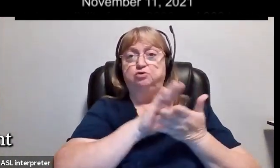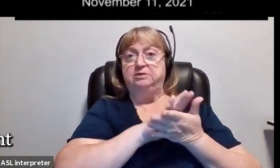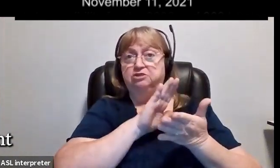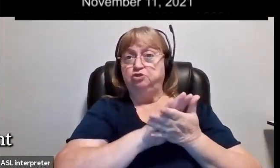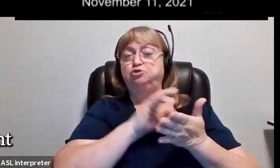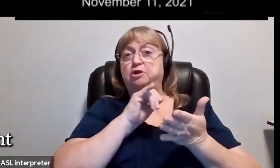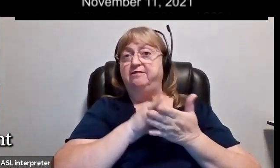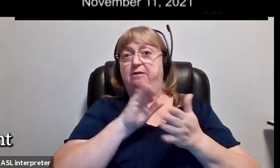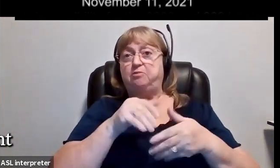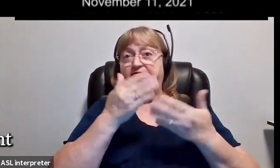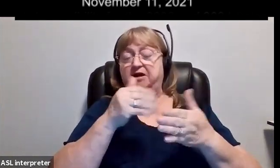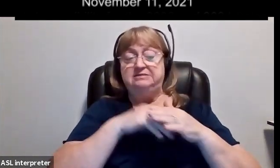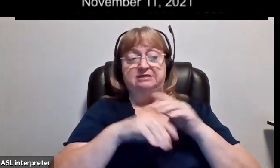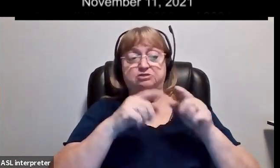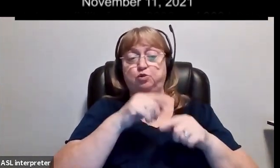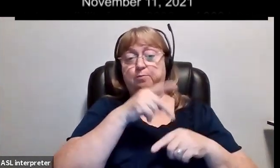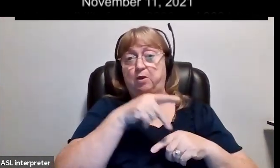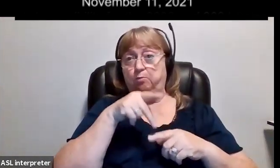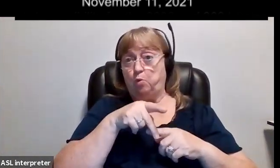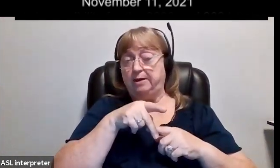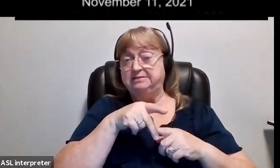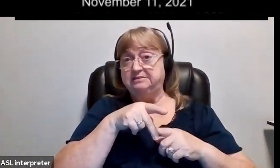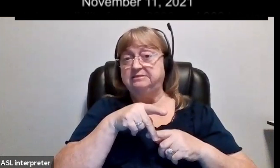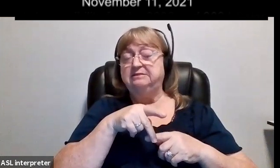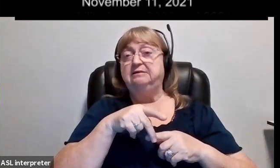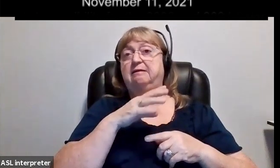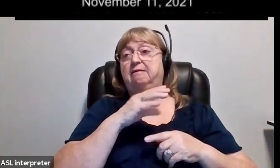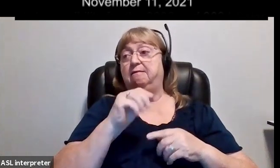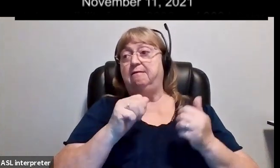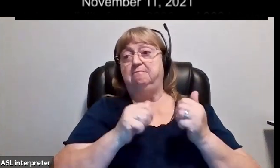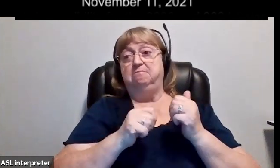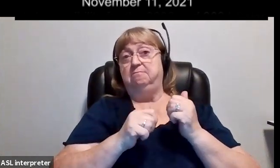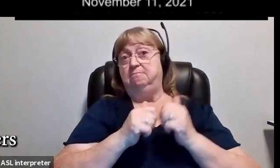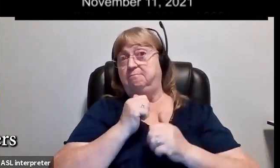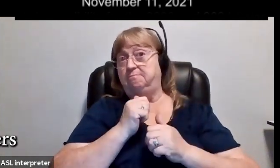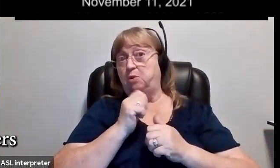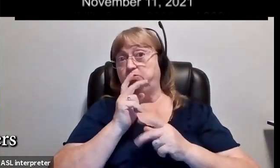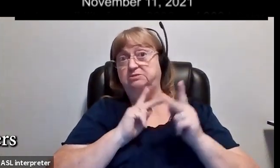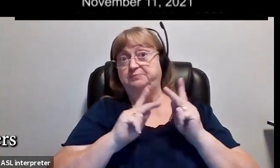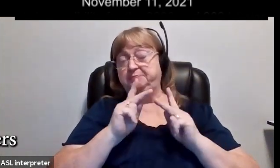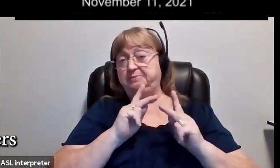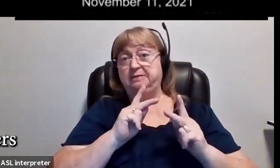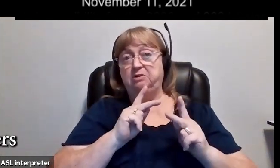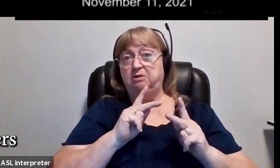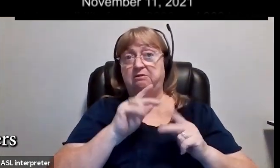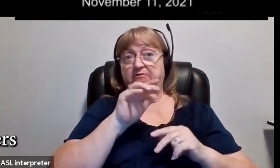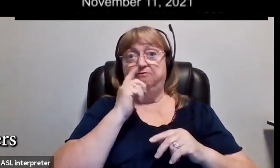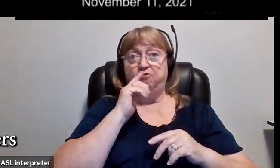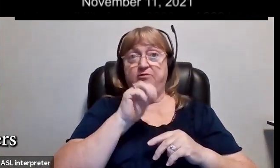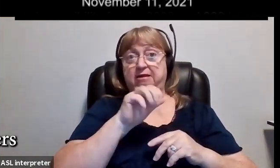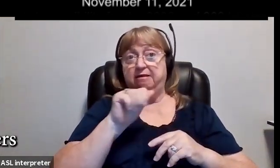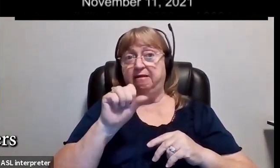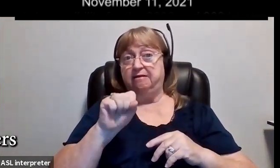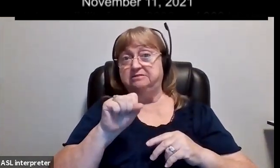provides access to PowerPoint, and most people at AAS meetings create both